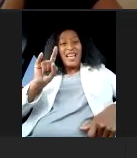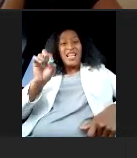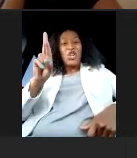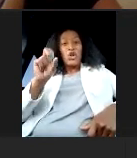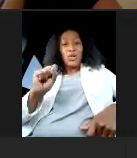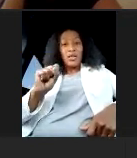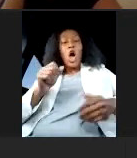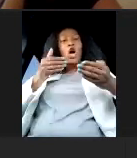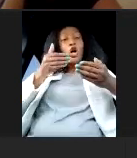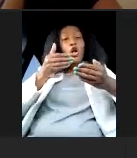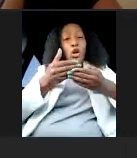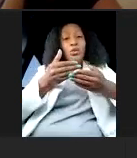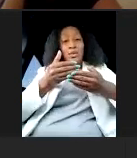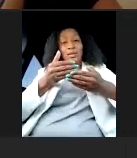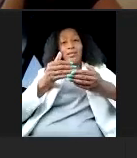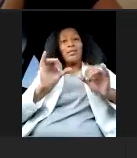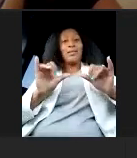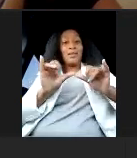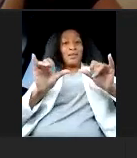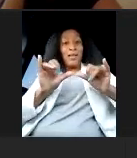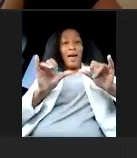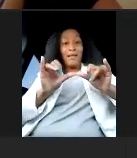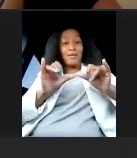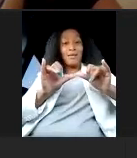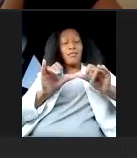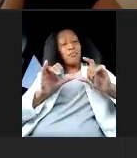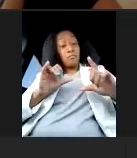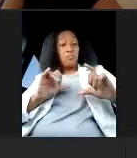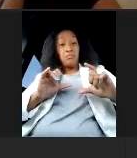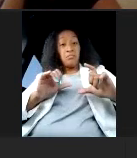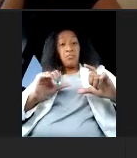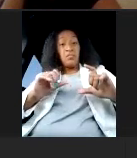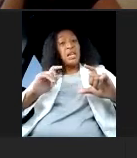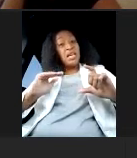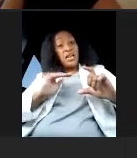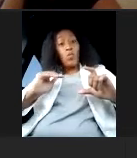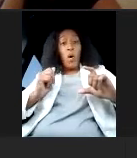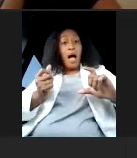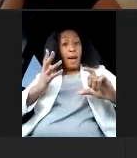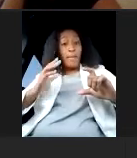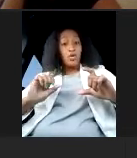that conversion factor available. 1 liter is equal to